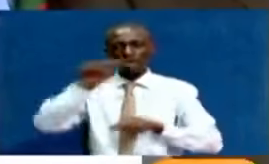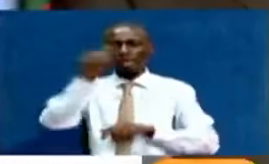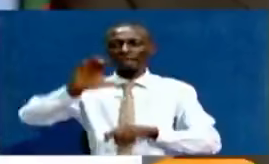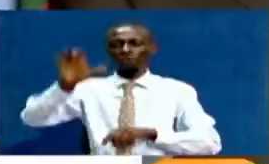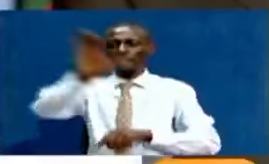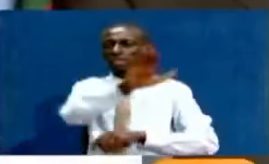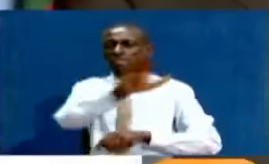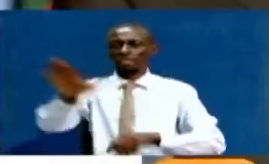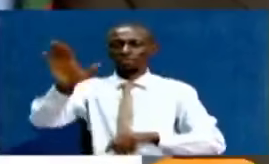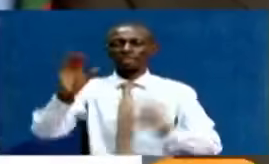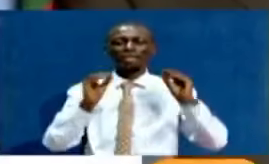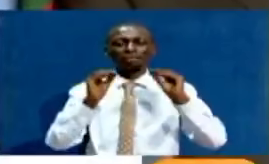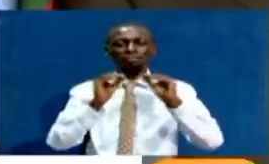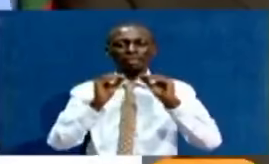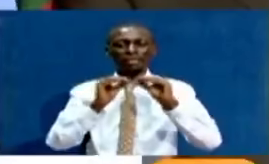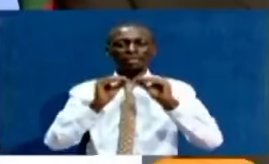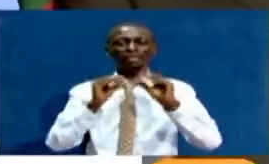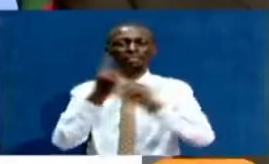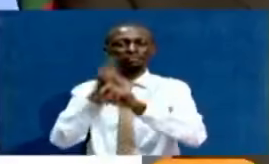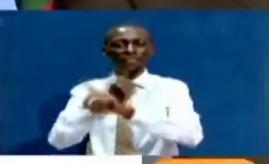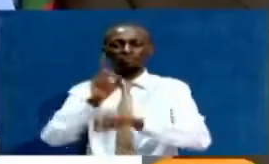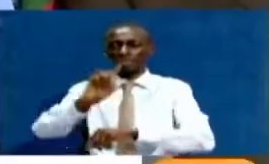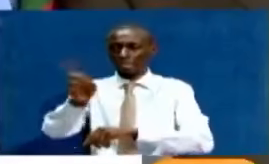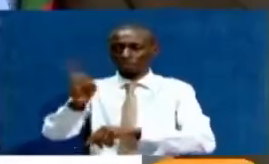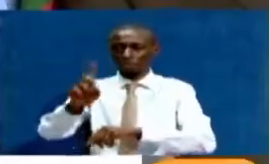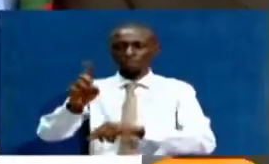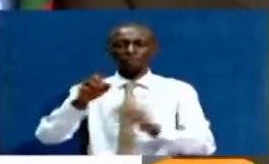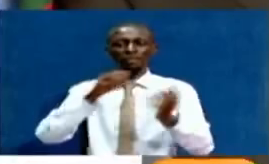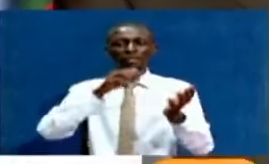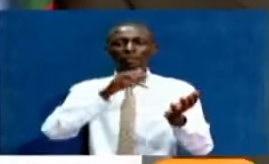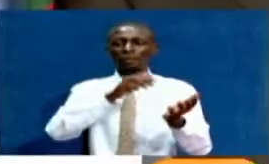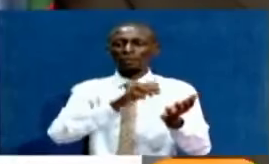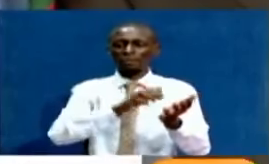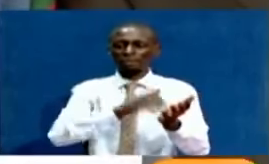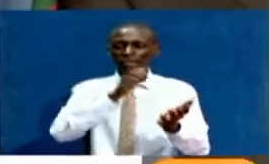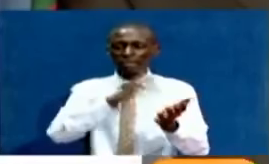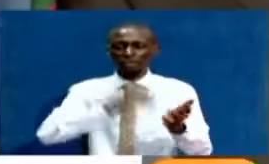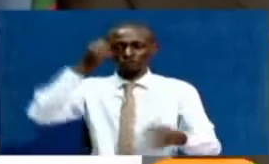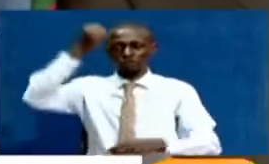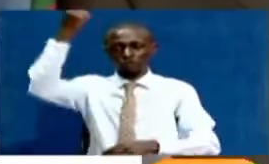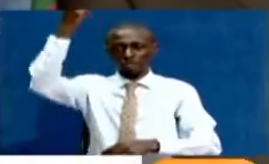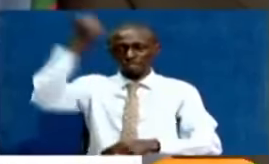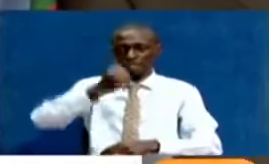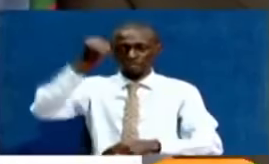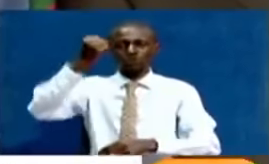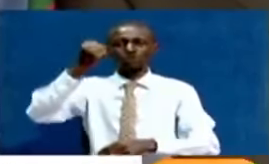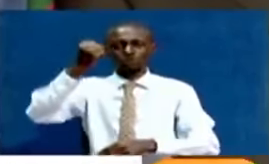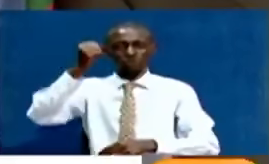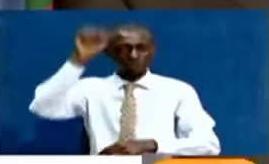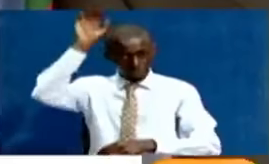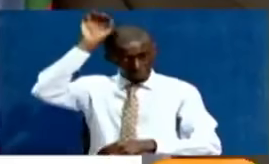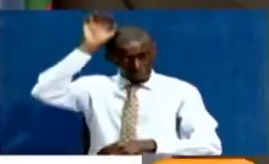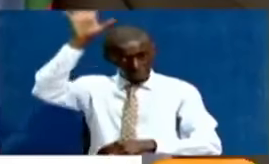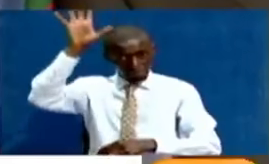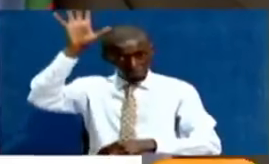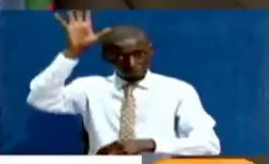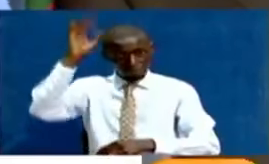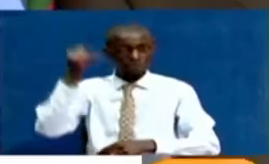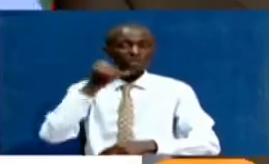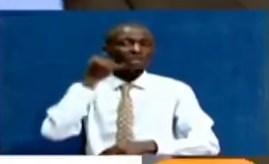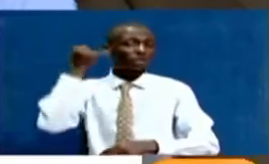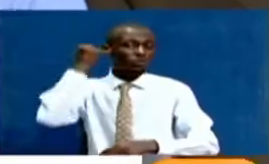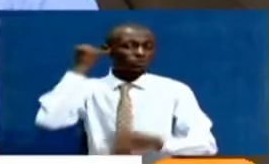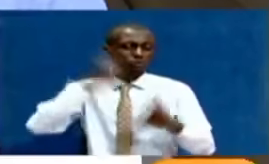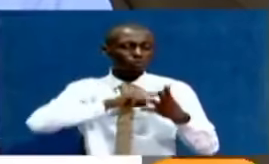county assemblies of Nairobi, Machakos, Kajiado, Kiambu,